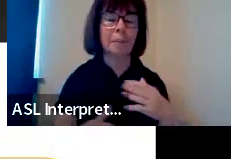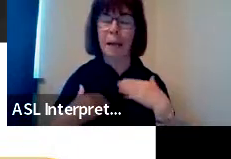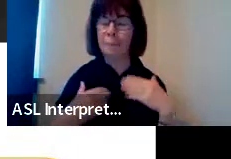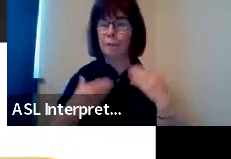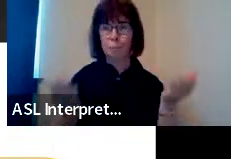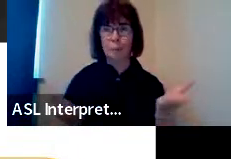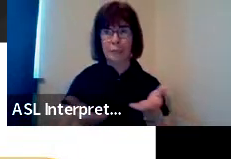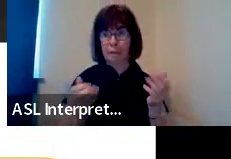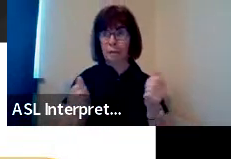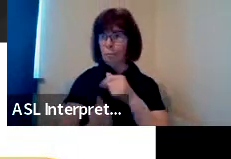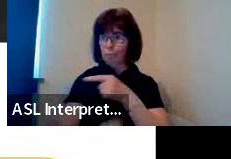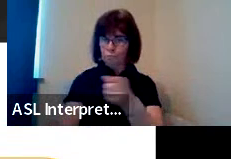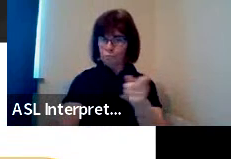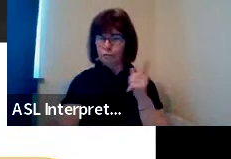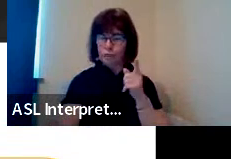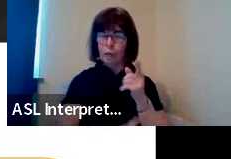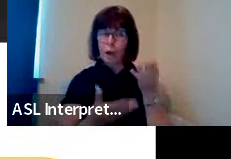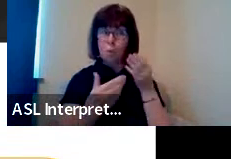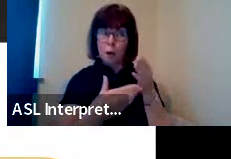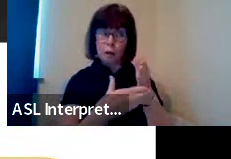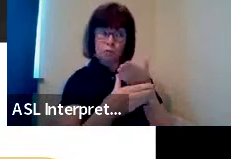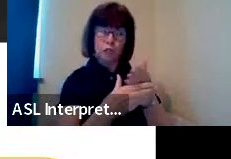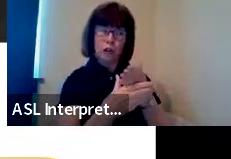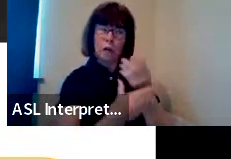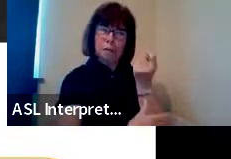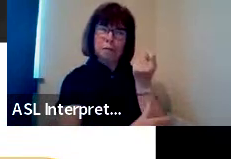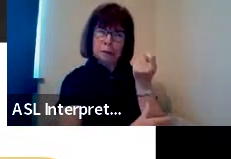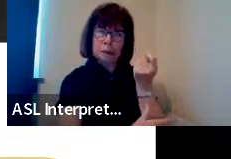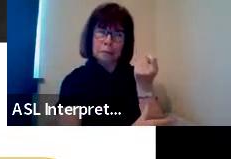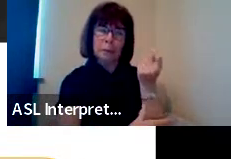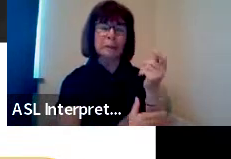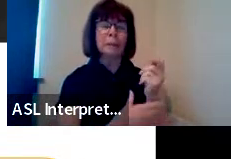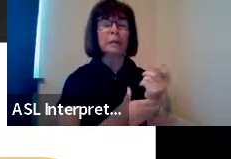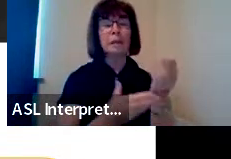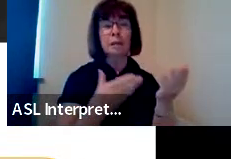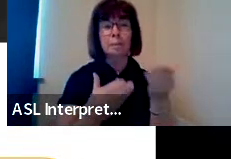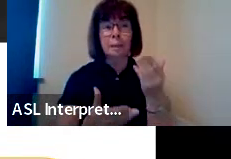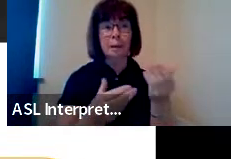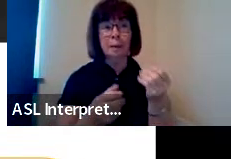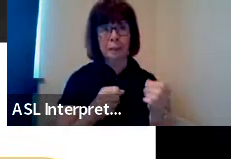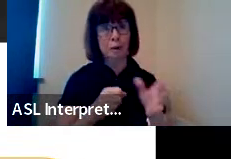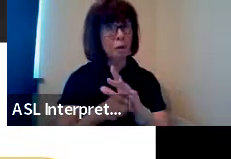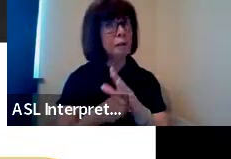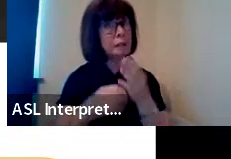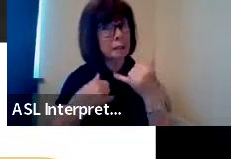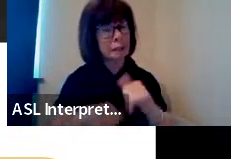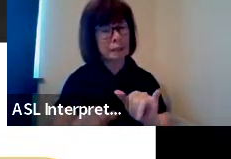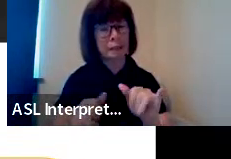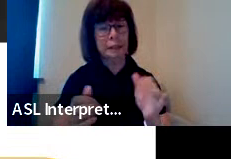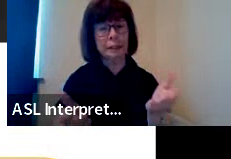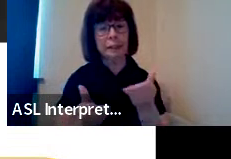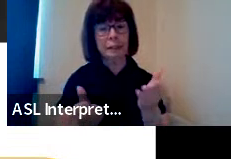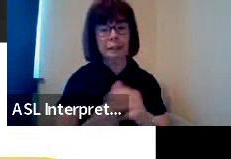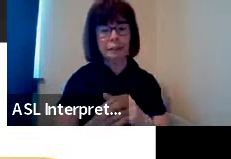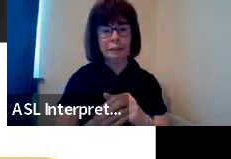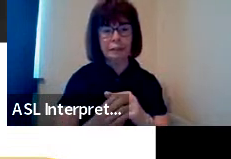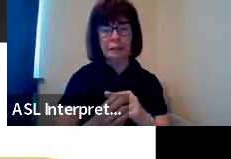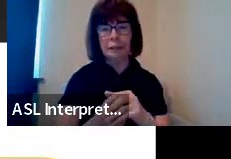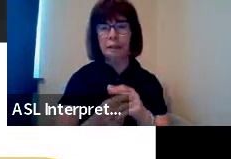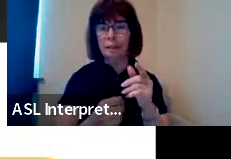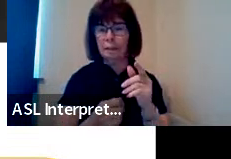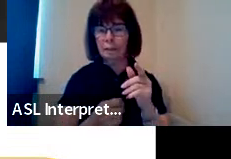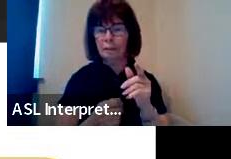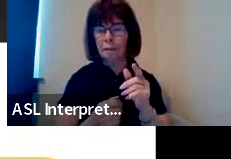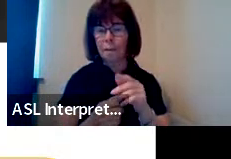I just wanted to share a little bit, as you may have seen already, COVID really is around. It's really hitting our coalition partners.